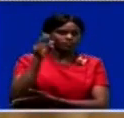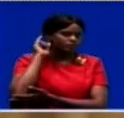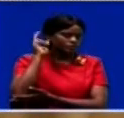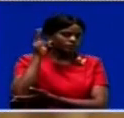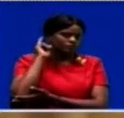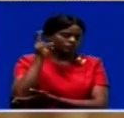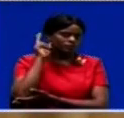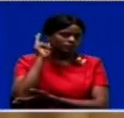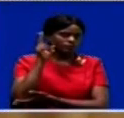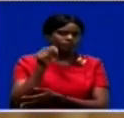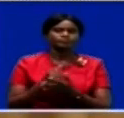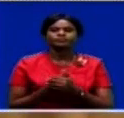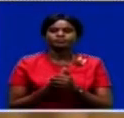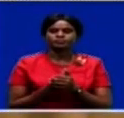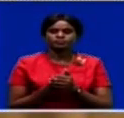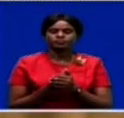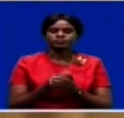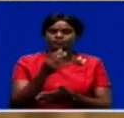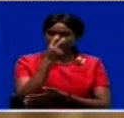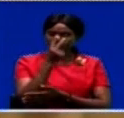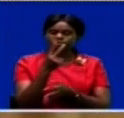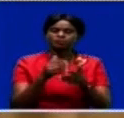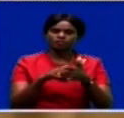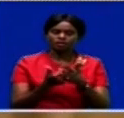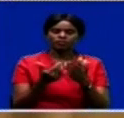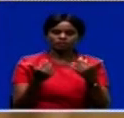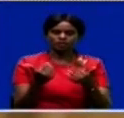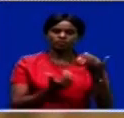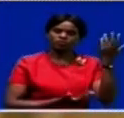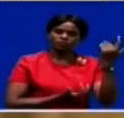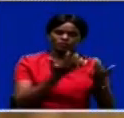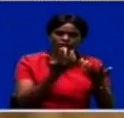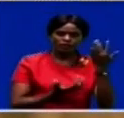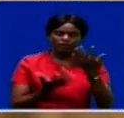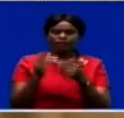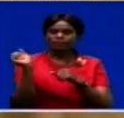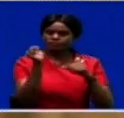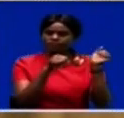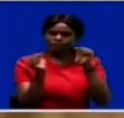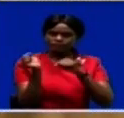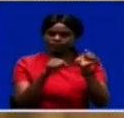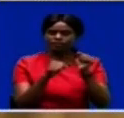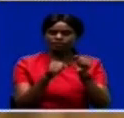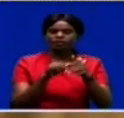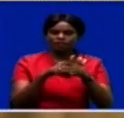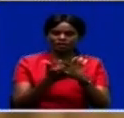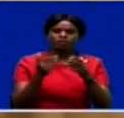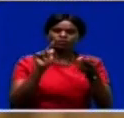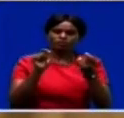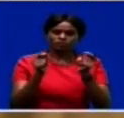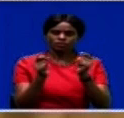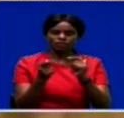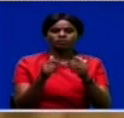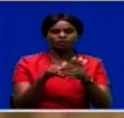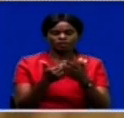perspective, to see how firefighting has evolved